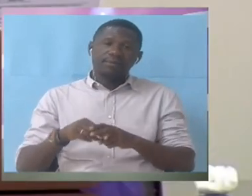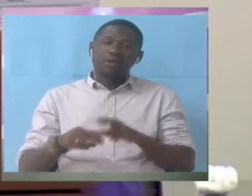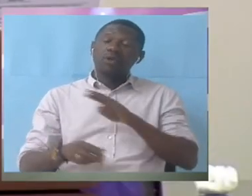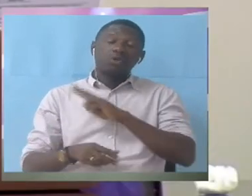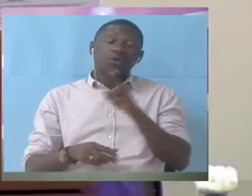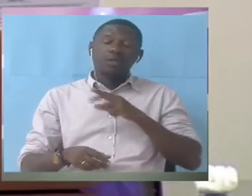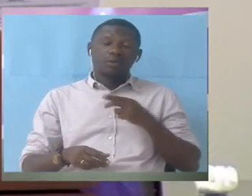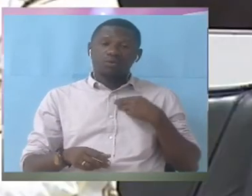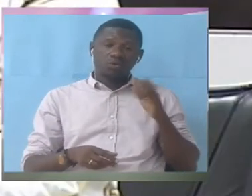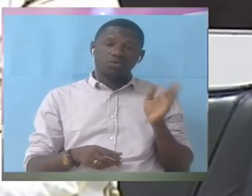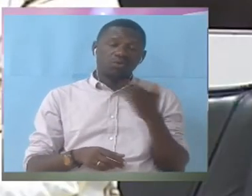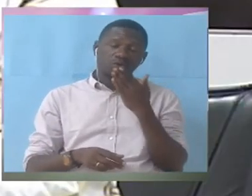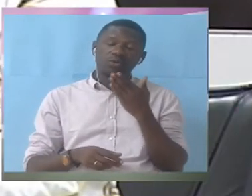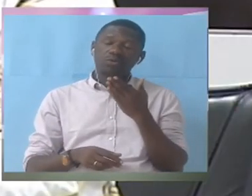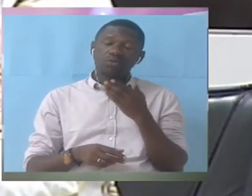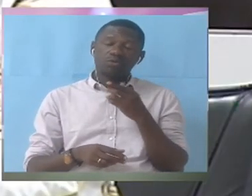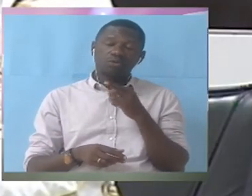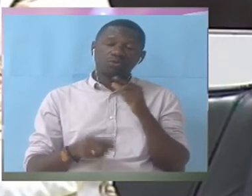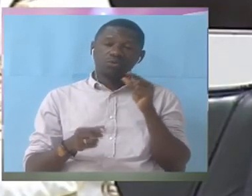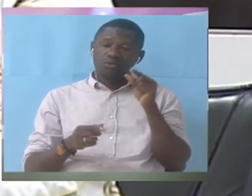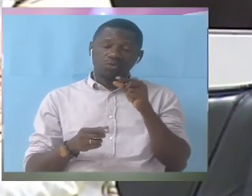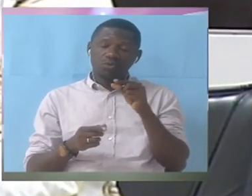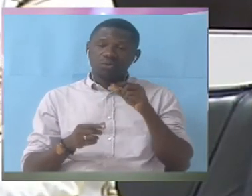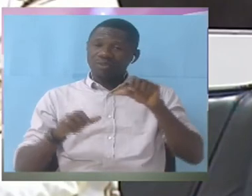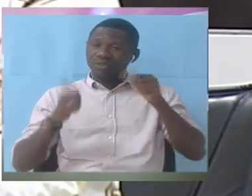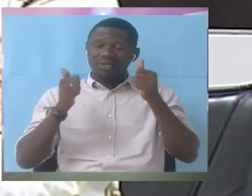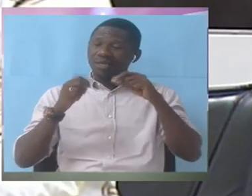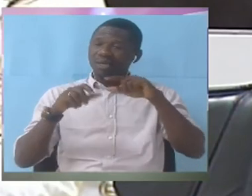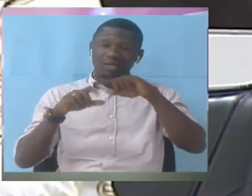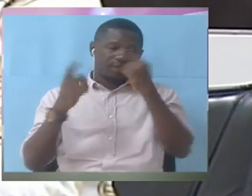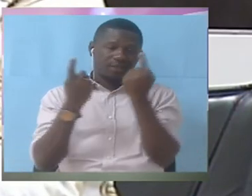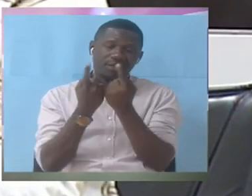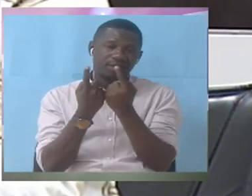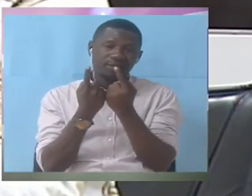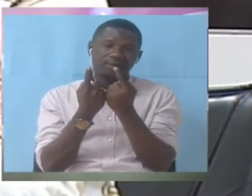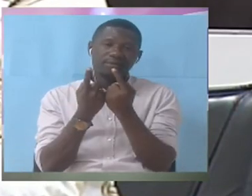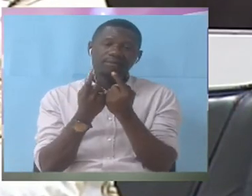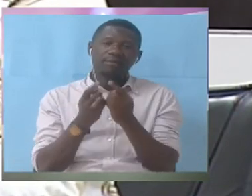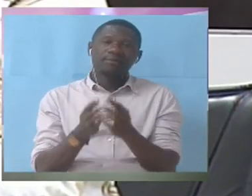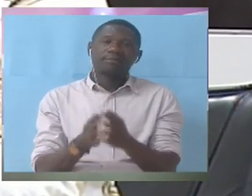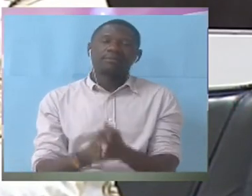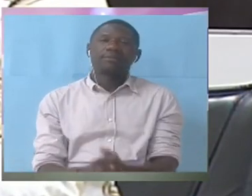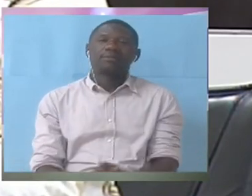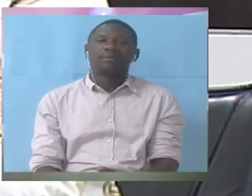Not that he was going to start anything.